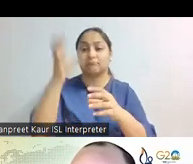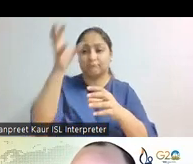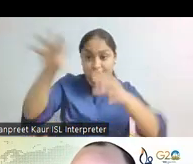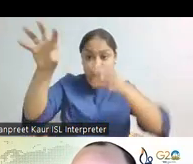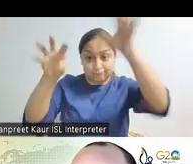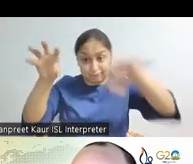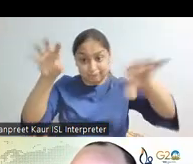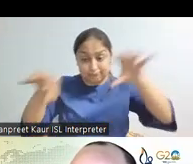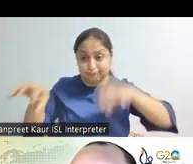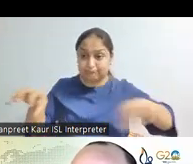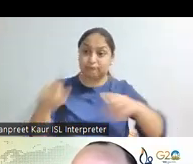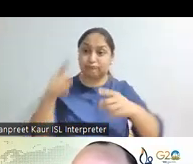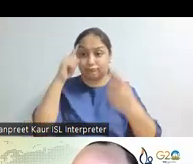settings.